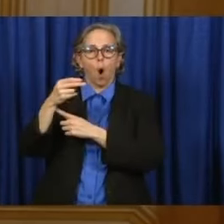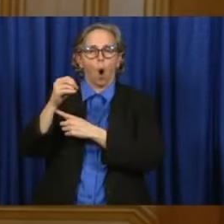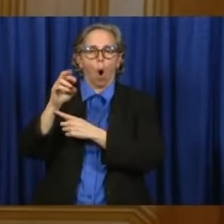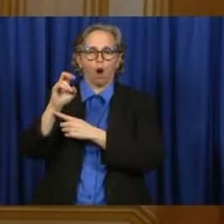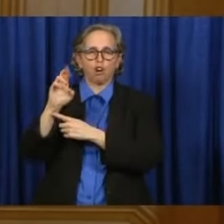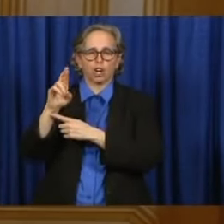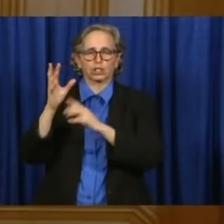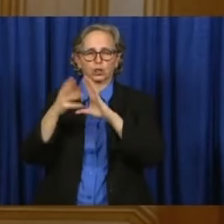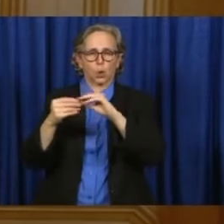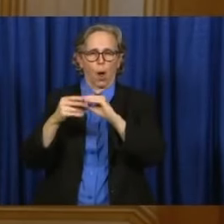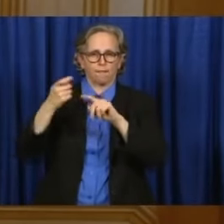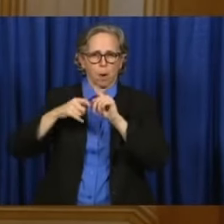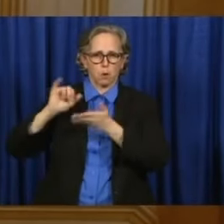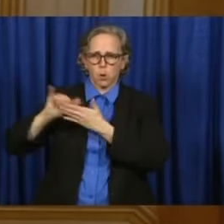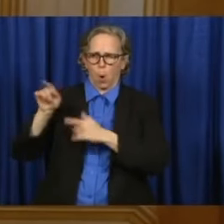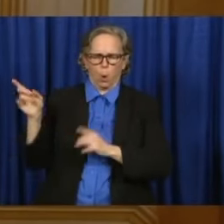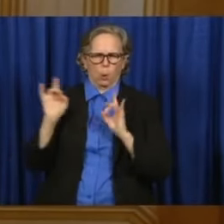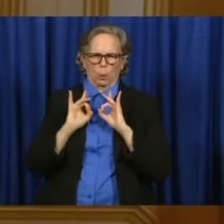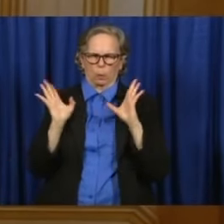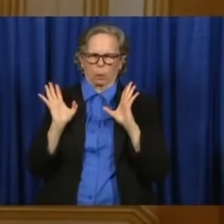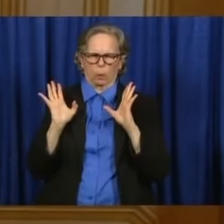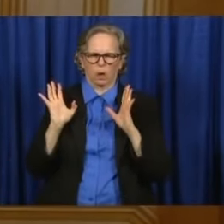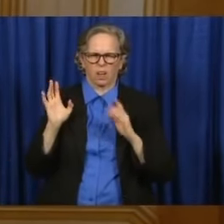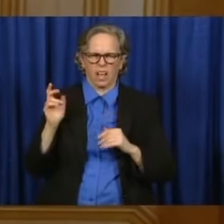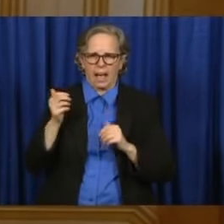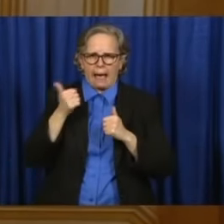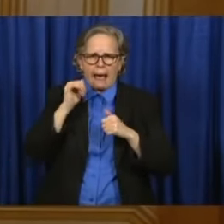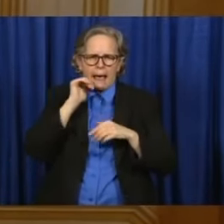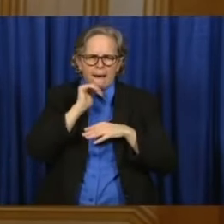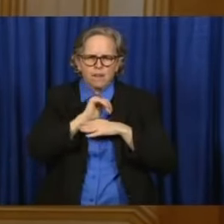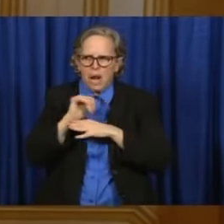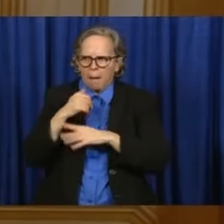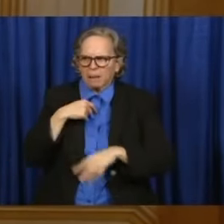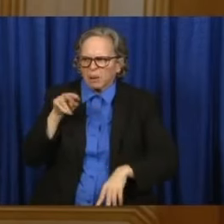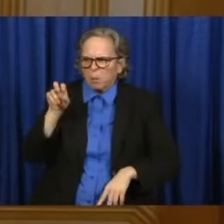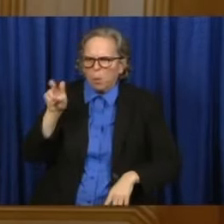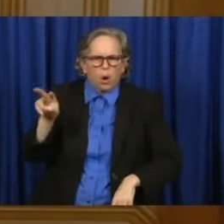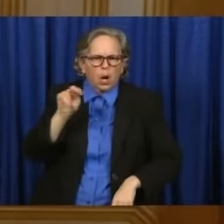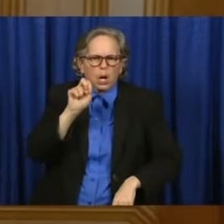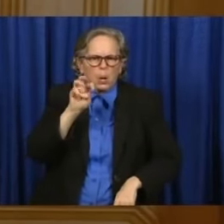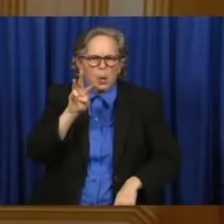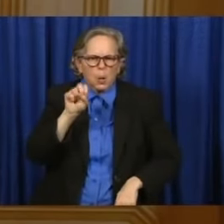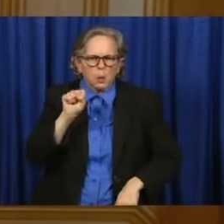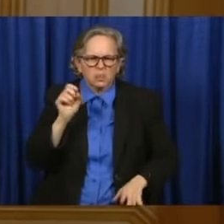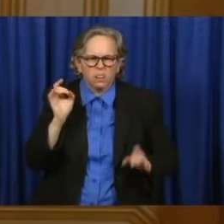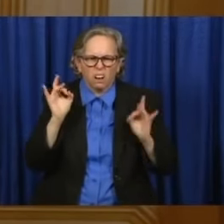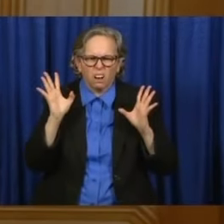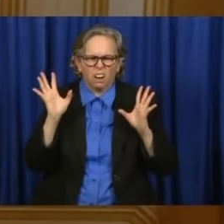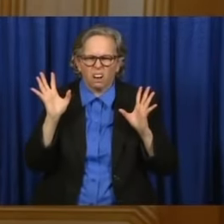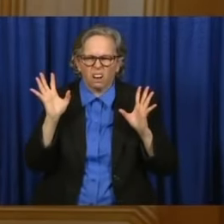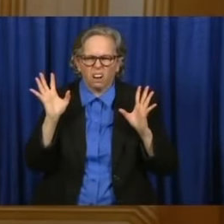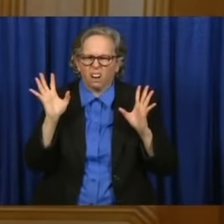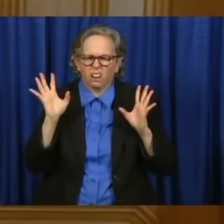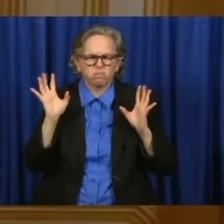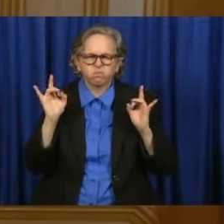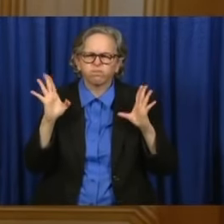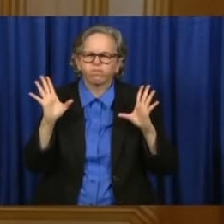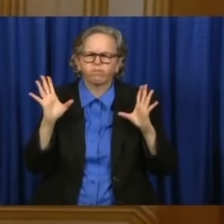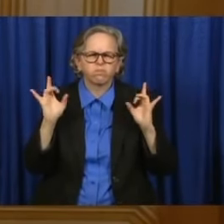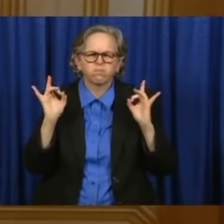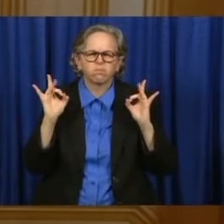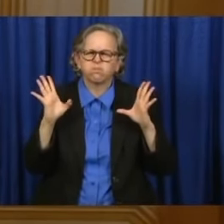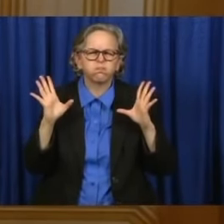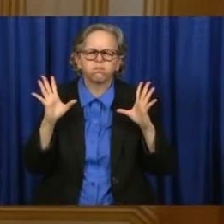York. We've seen it coming out of Italy. We've seen it from other places as well. And so what